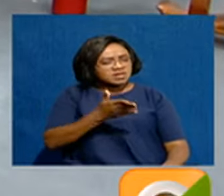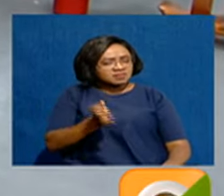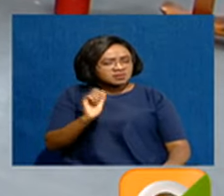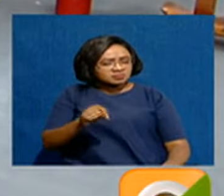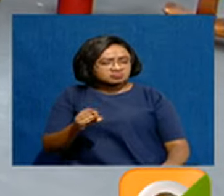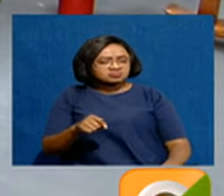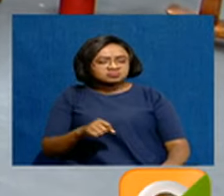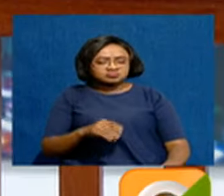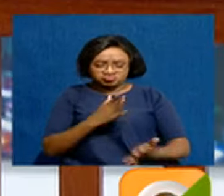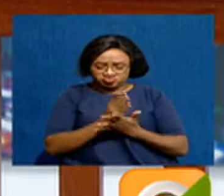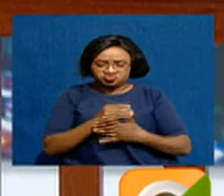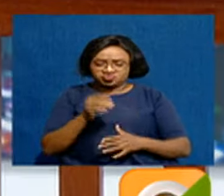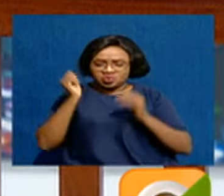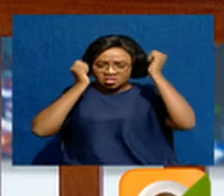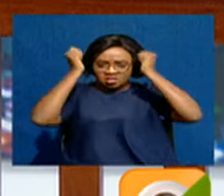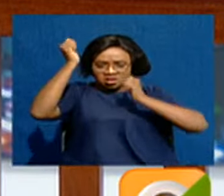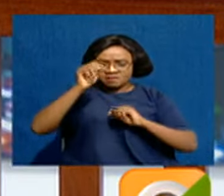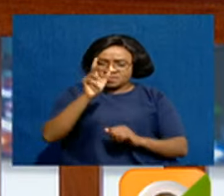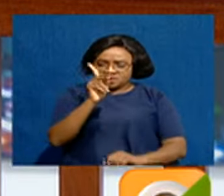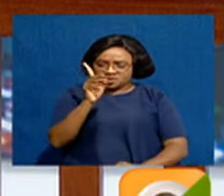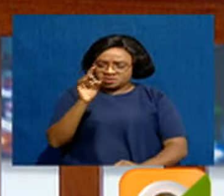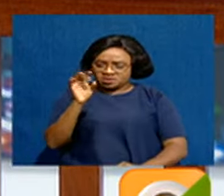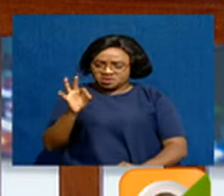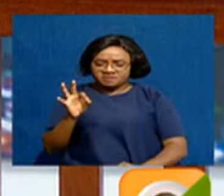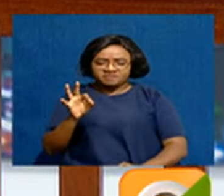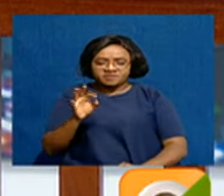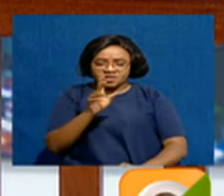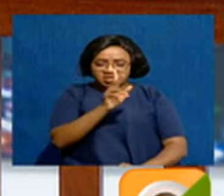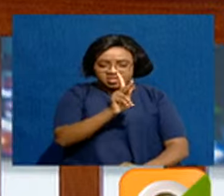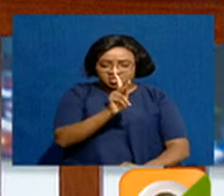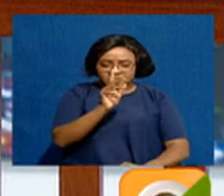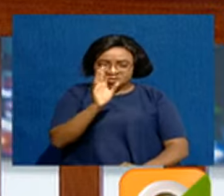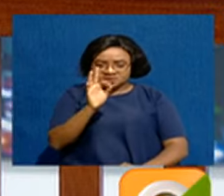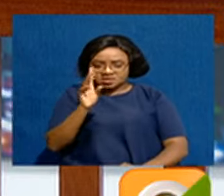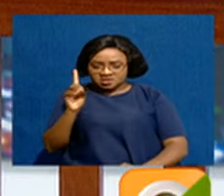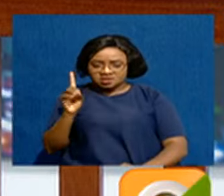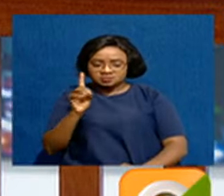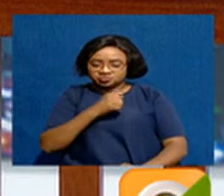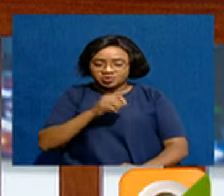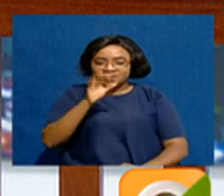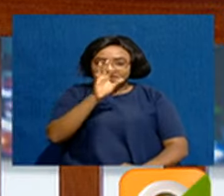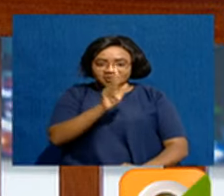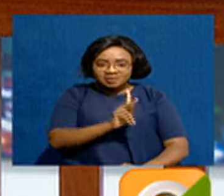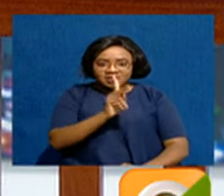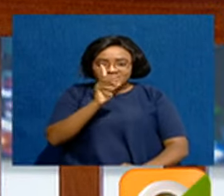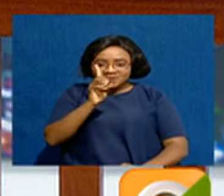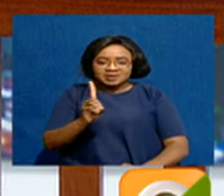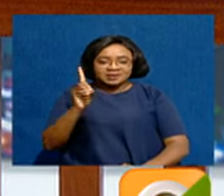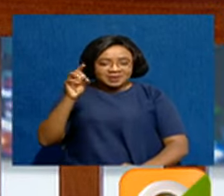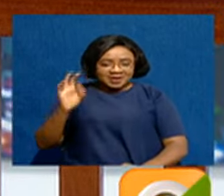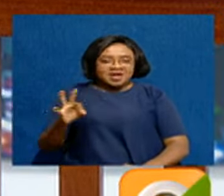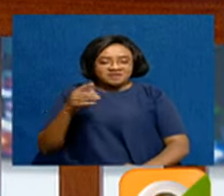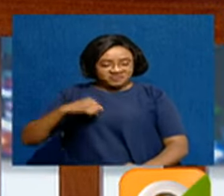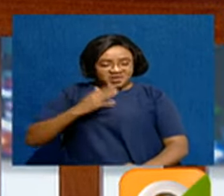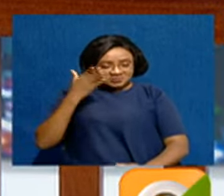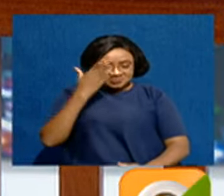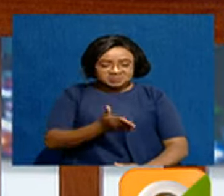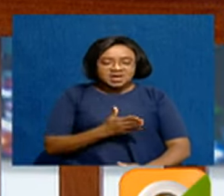company, was there from Lanet. Asked the governor, asked everybody. We rescued